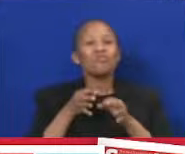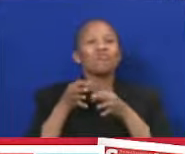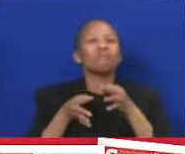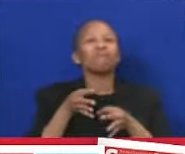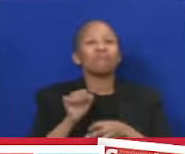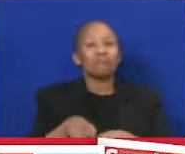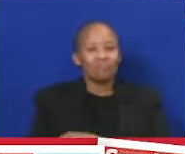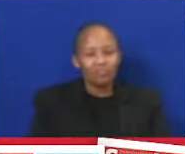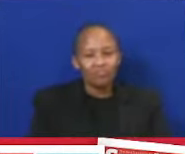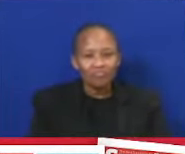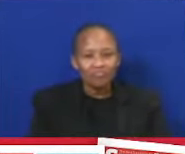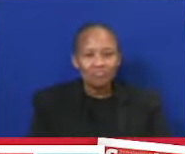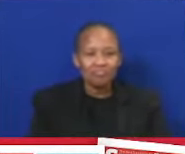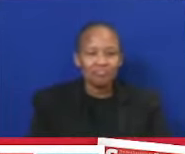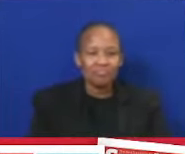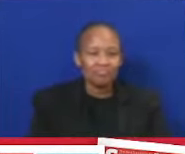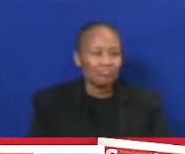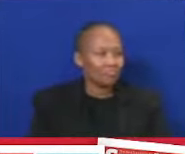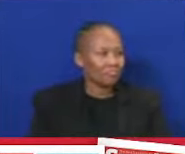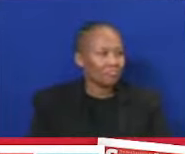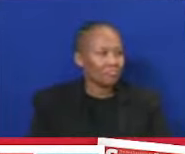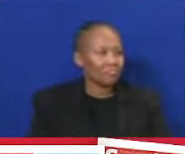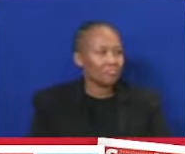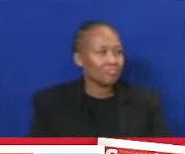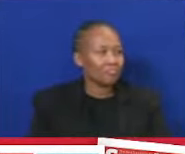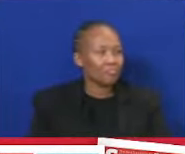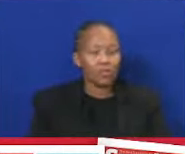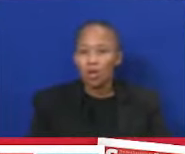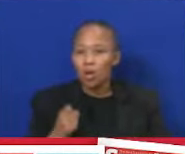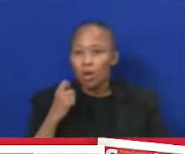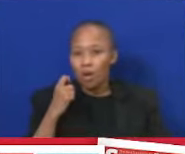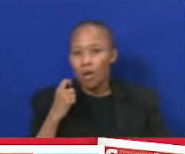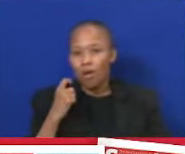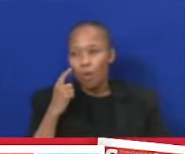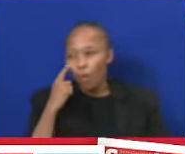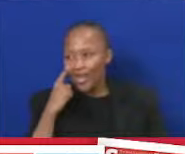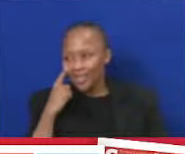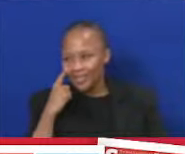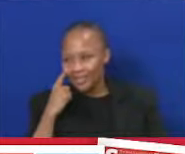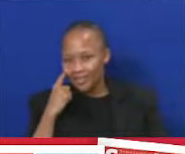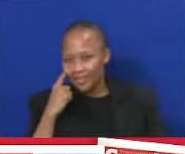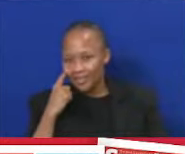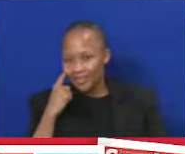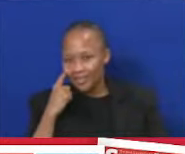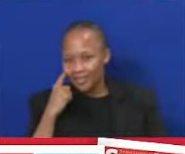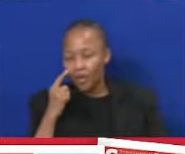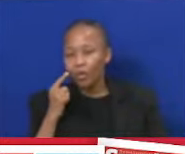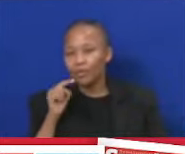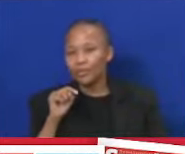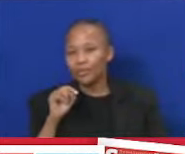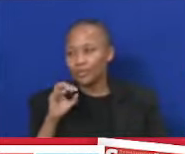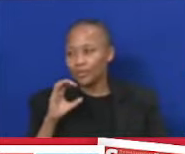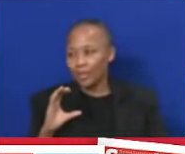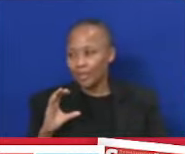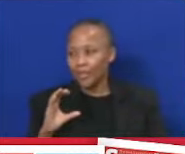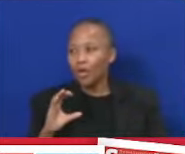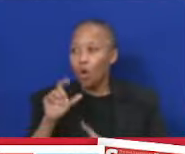Or just witness C. The statement. Thank you, Chairperson Balu. Thank you, Commissioner Balu. Thank you.